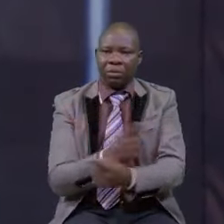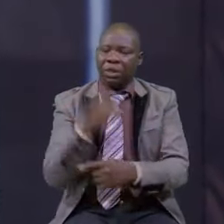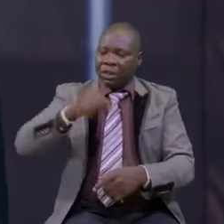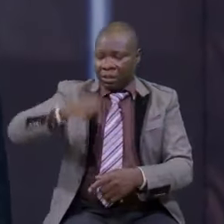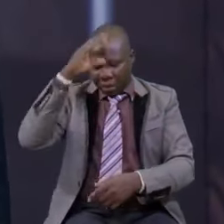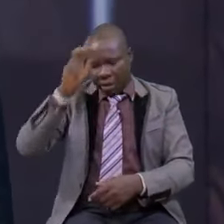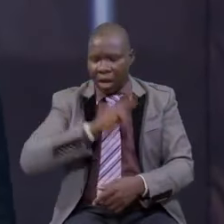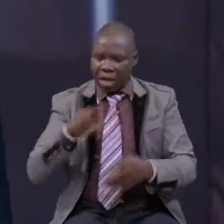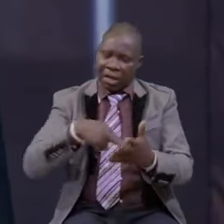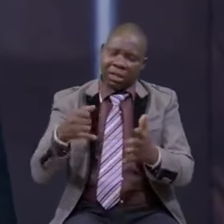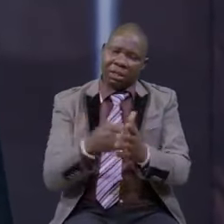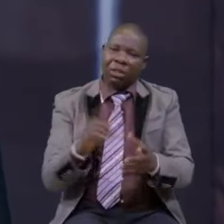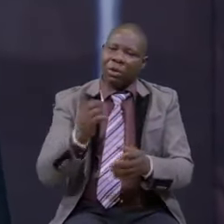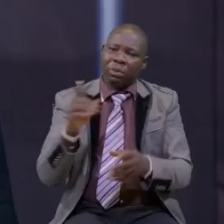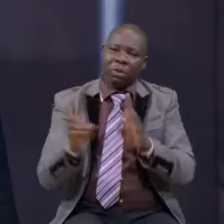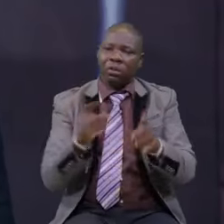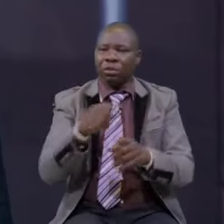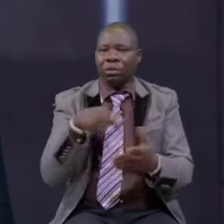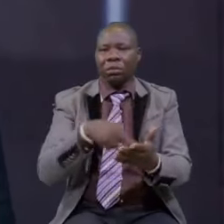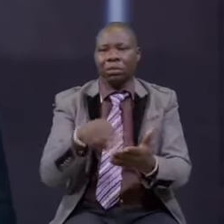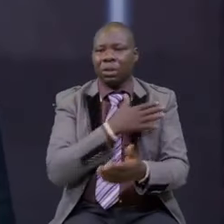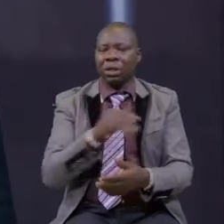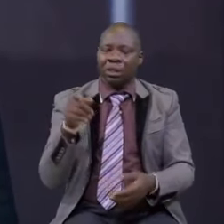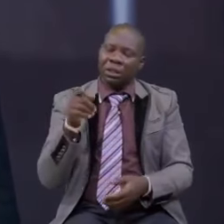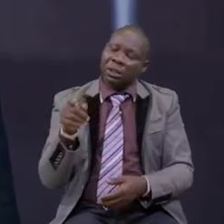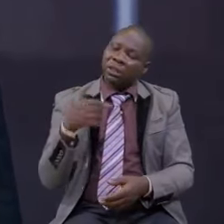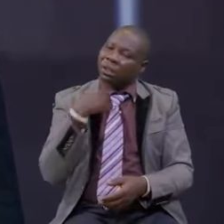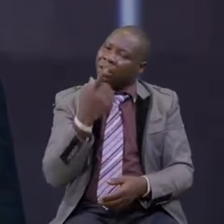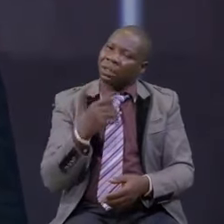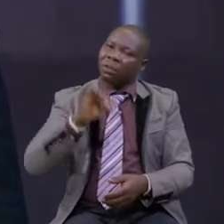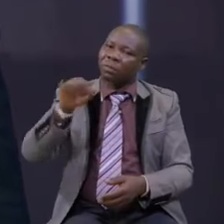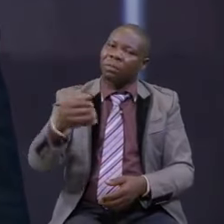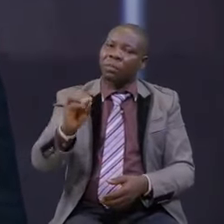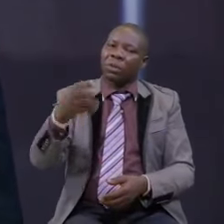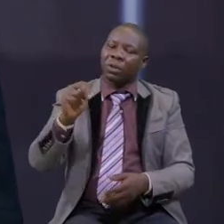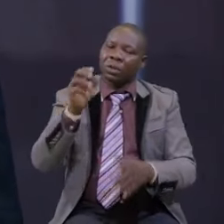said, where did you read? And he said, John chapter